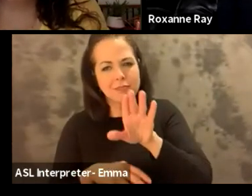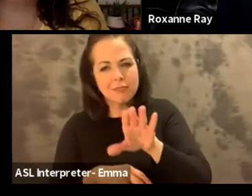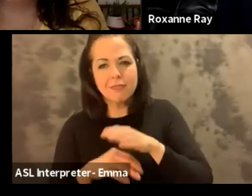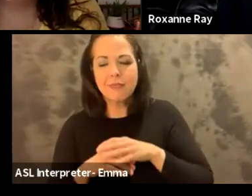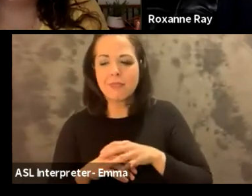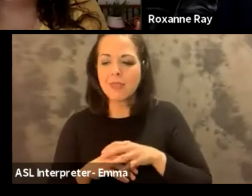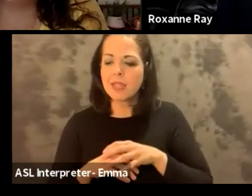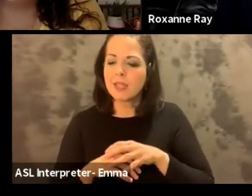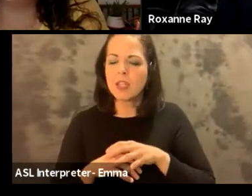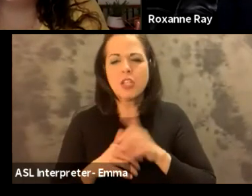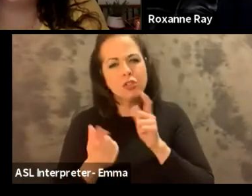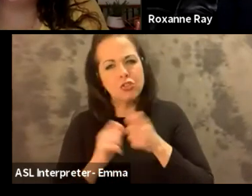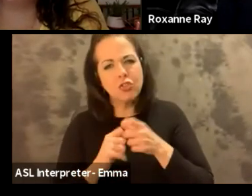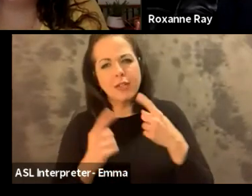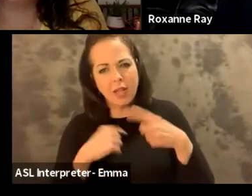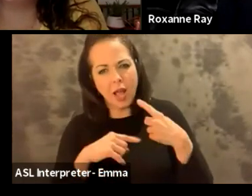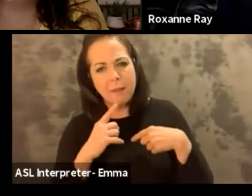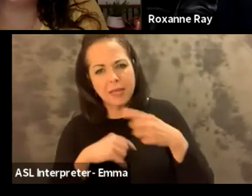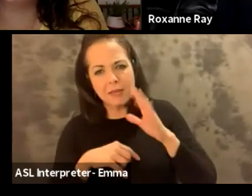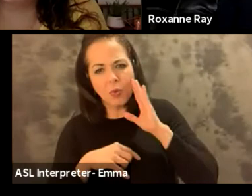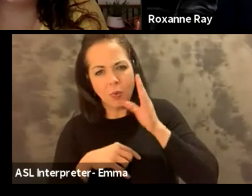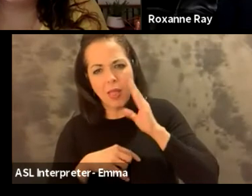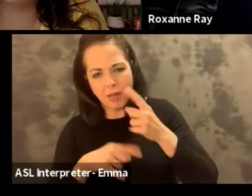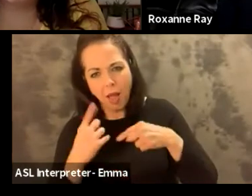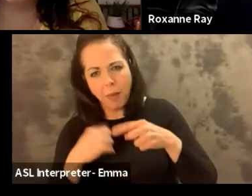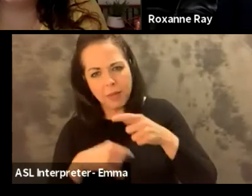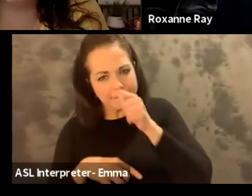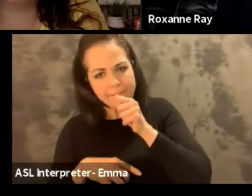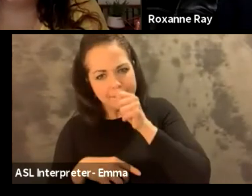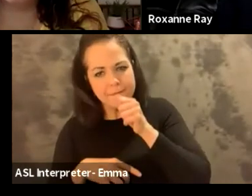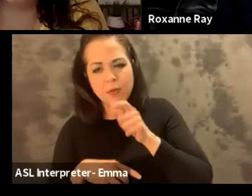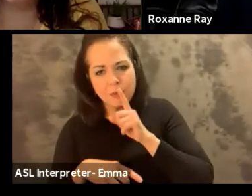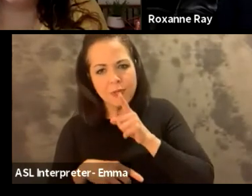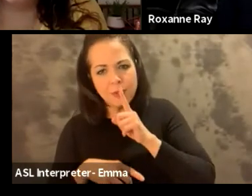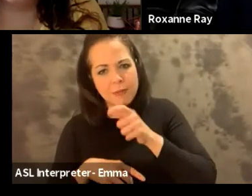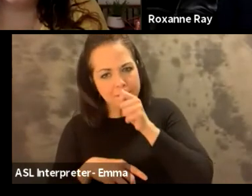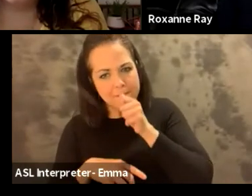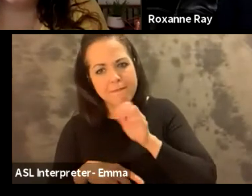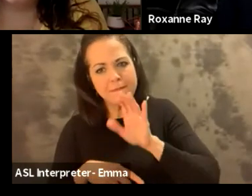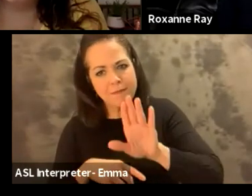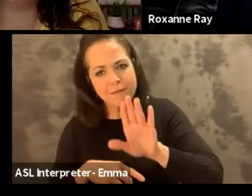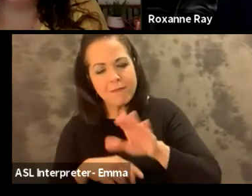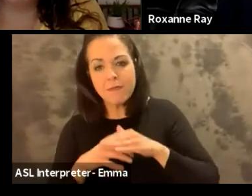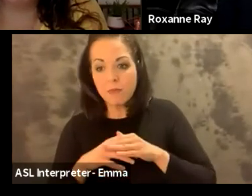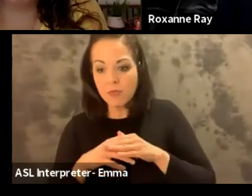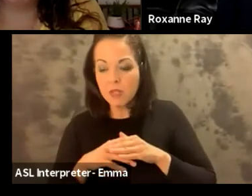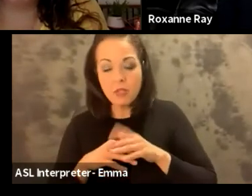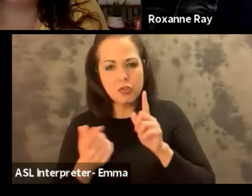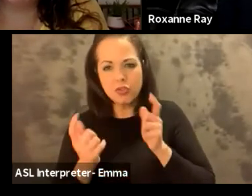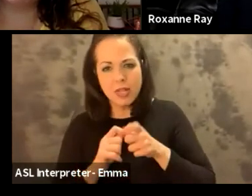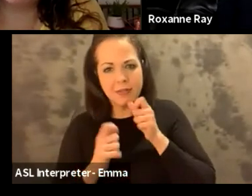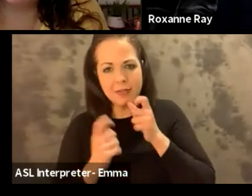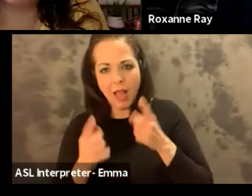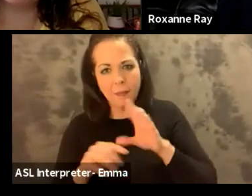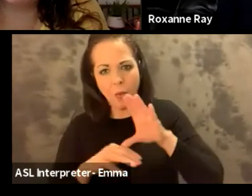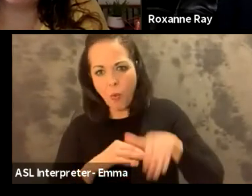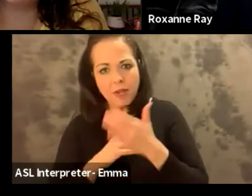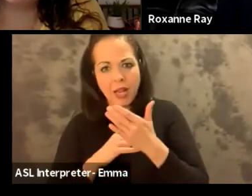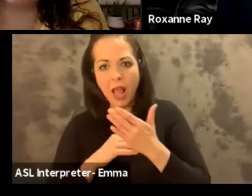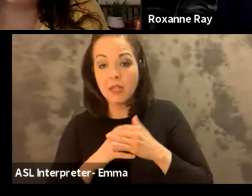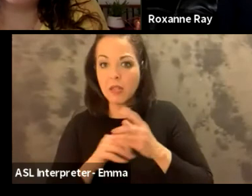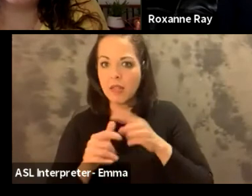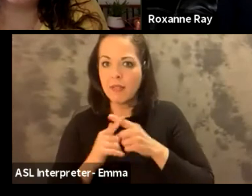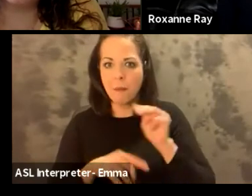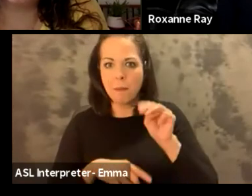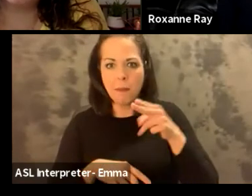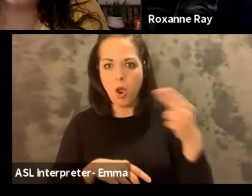know, like change is going to come, but you're just going to have to like really be patient because change doesn't happen overnight. And then in March of last